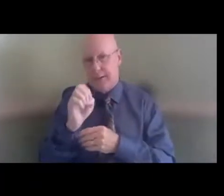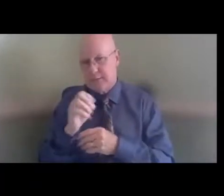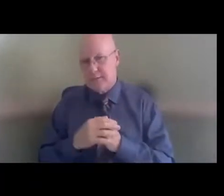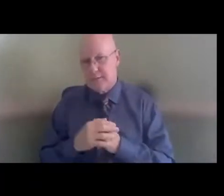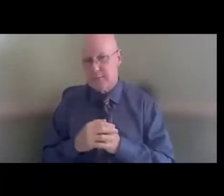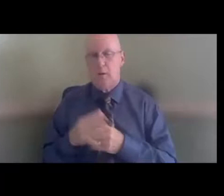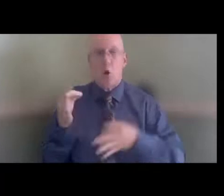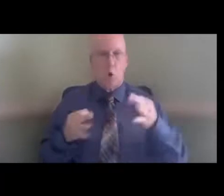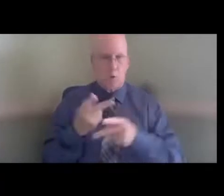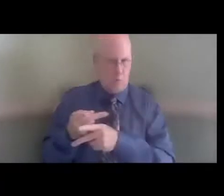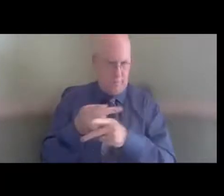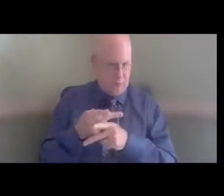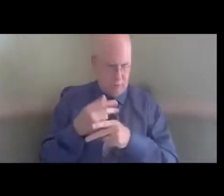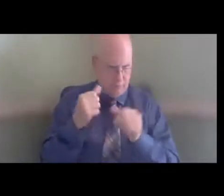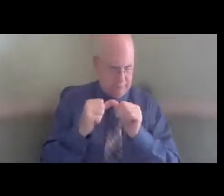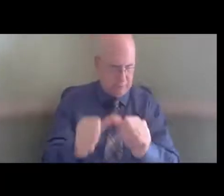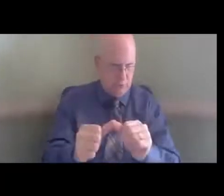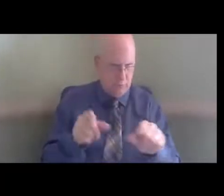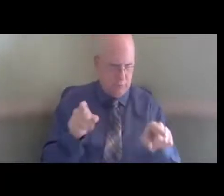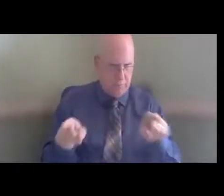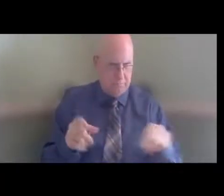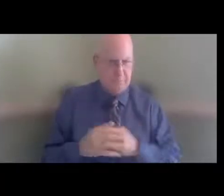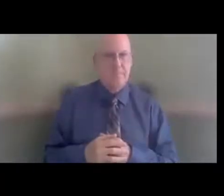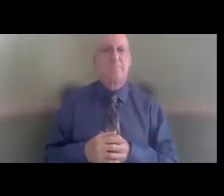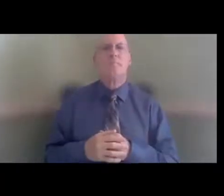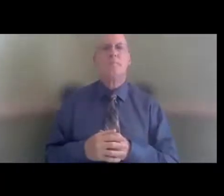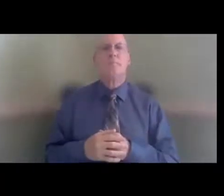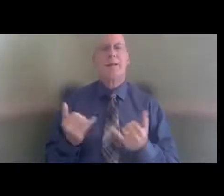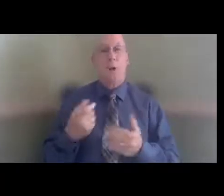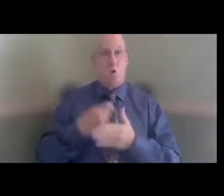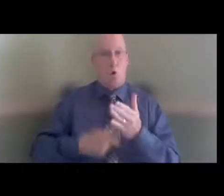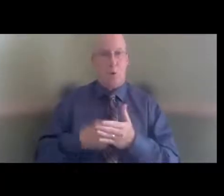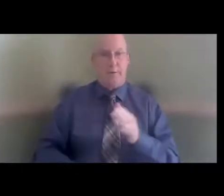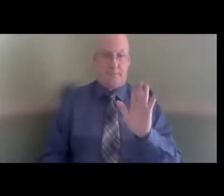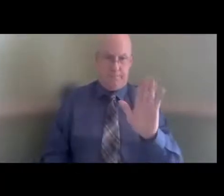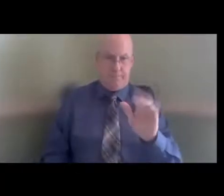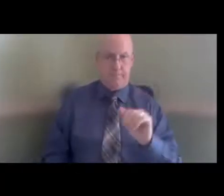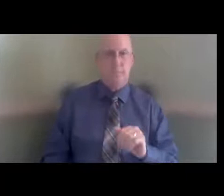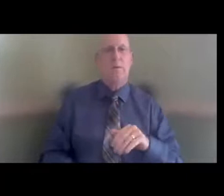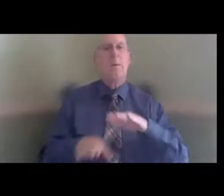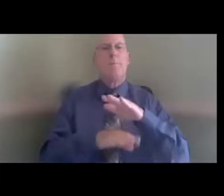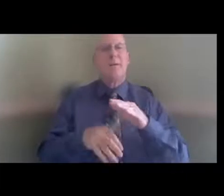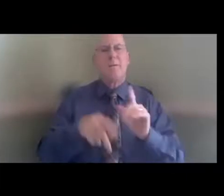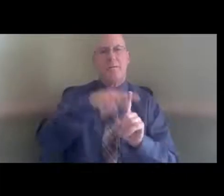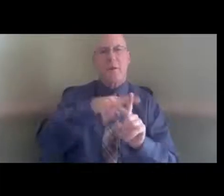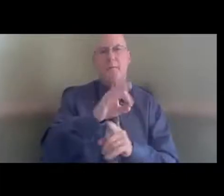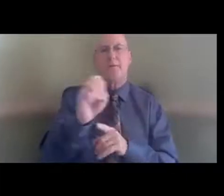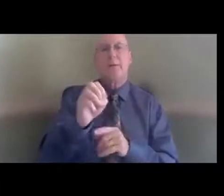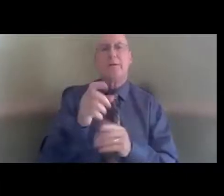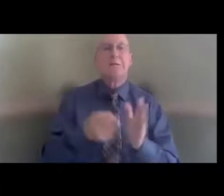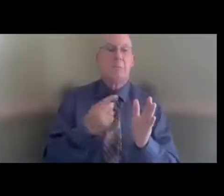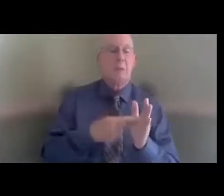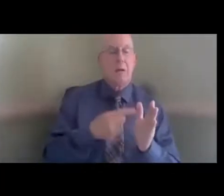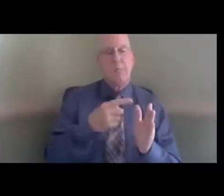court supervision. So here's where some of the costs come in. Basic filing fees, sometimes those filing